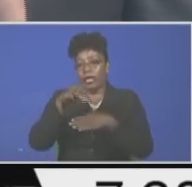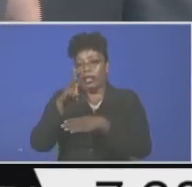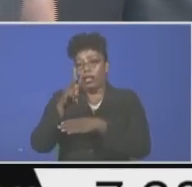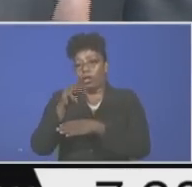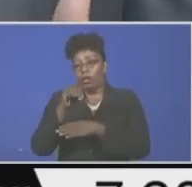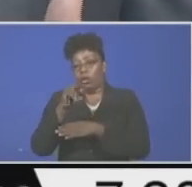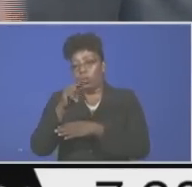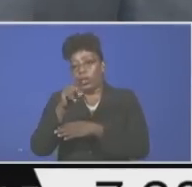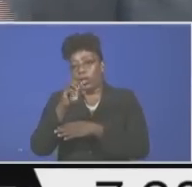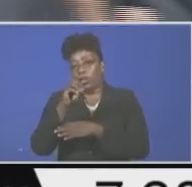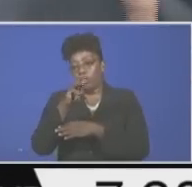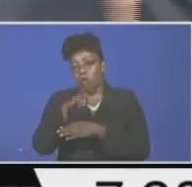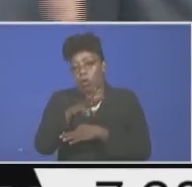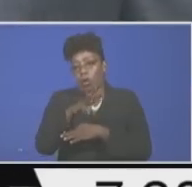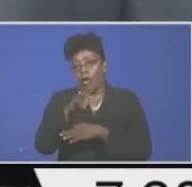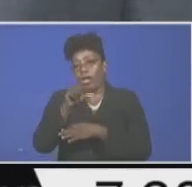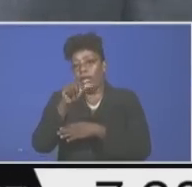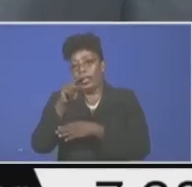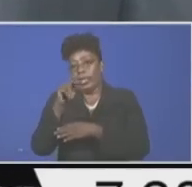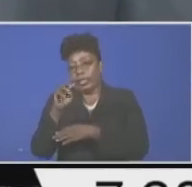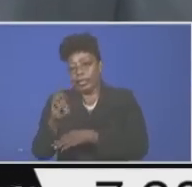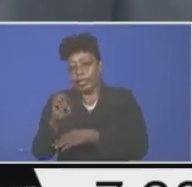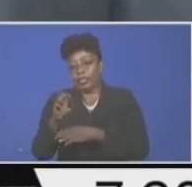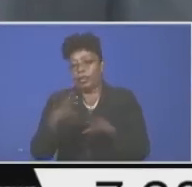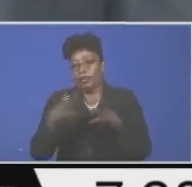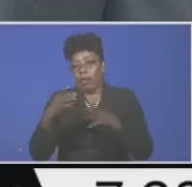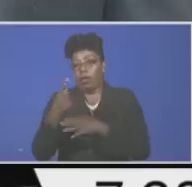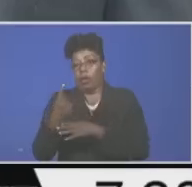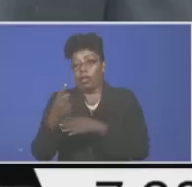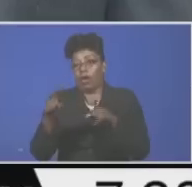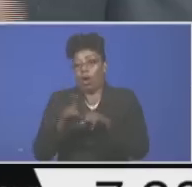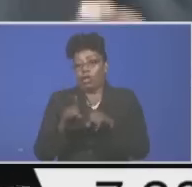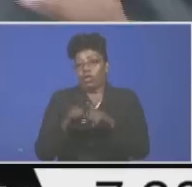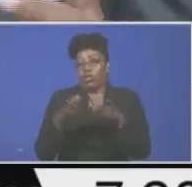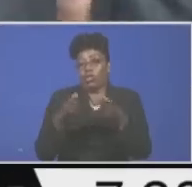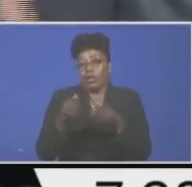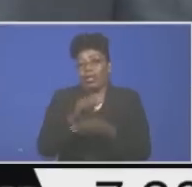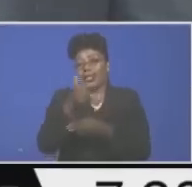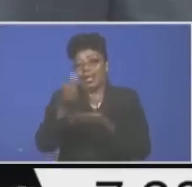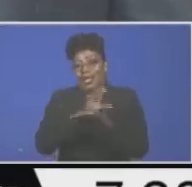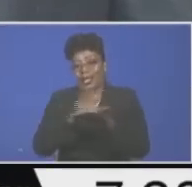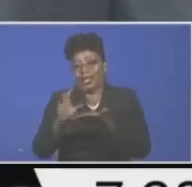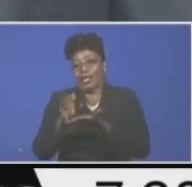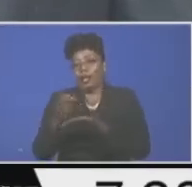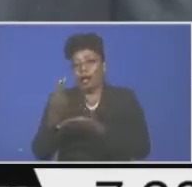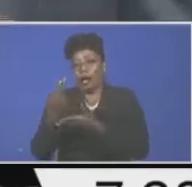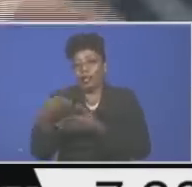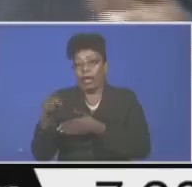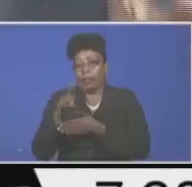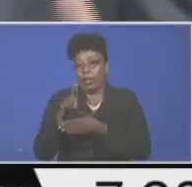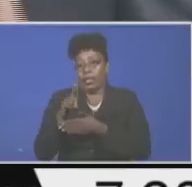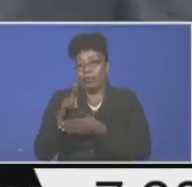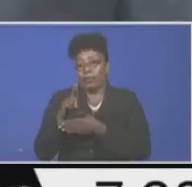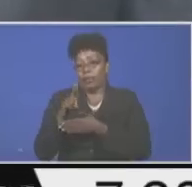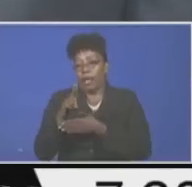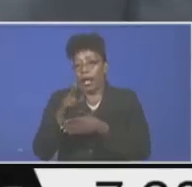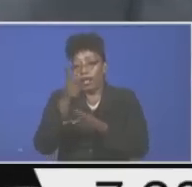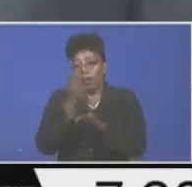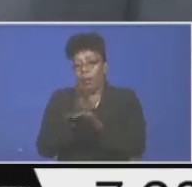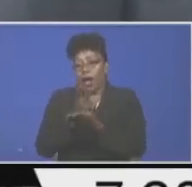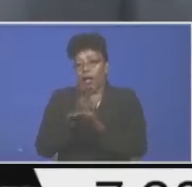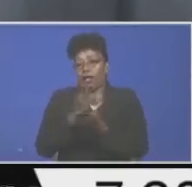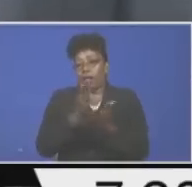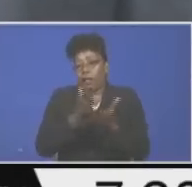government's rental units. It's the bigger one, actually. We will also be doing another cleanup campaign and a park preparation program